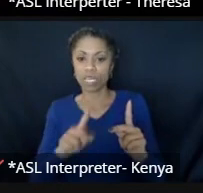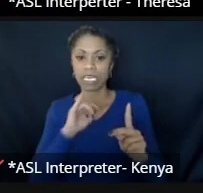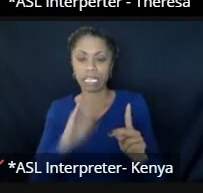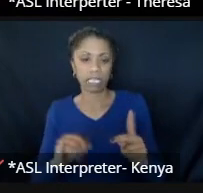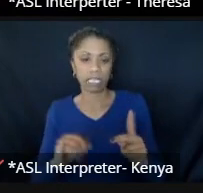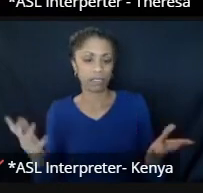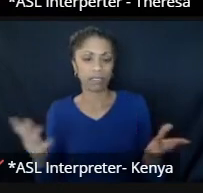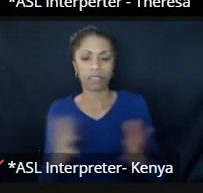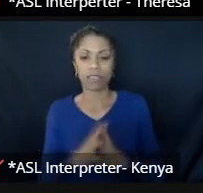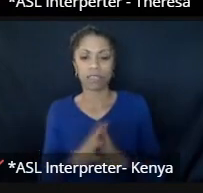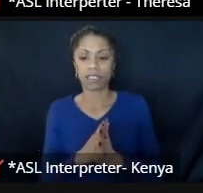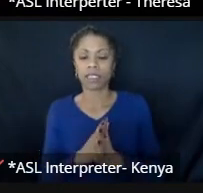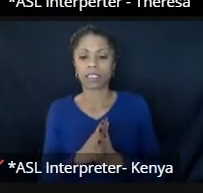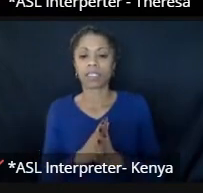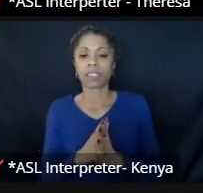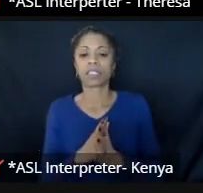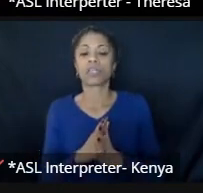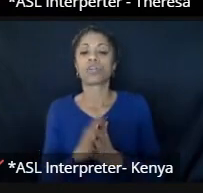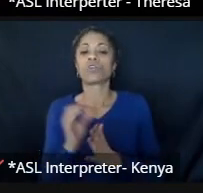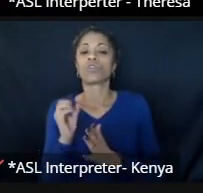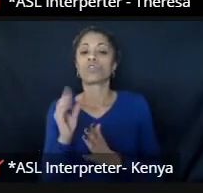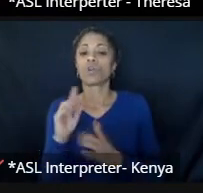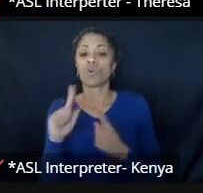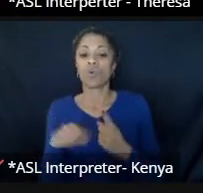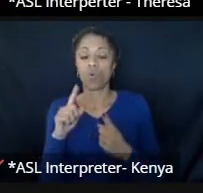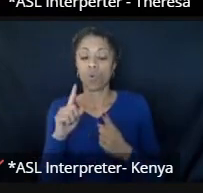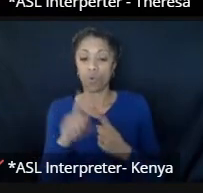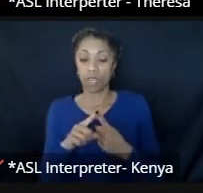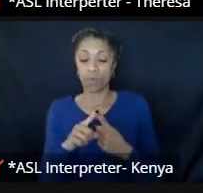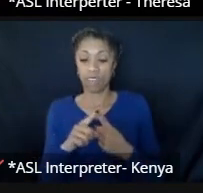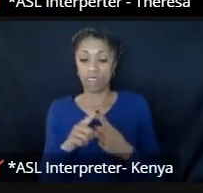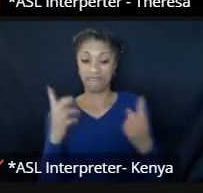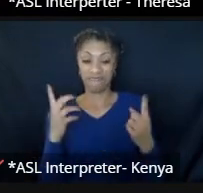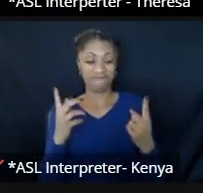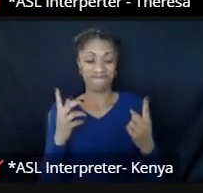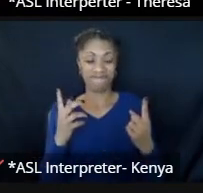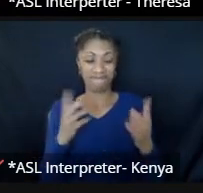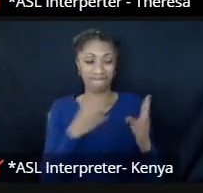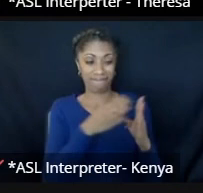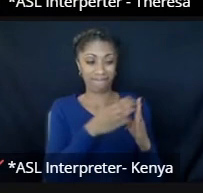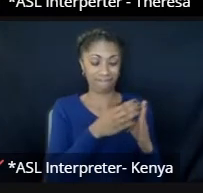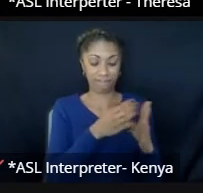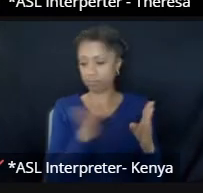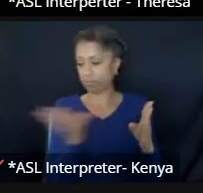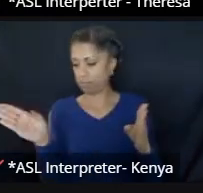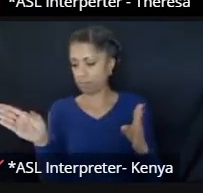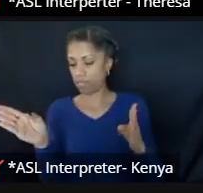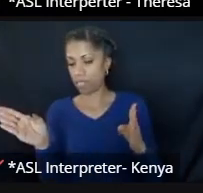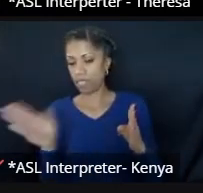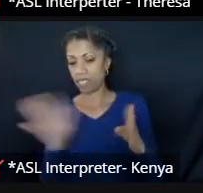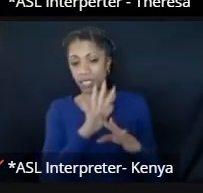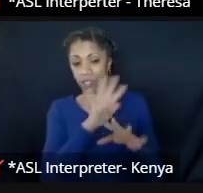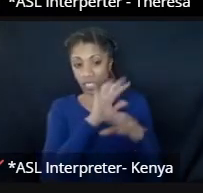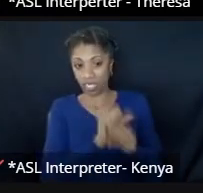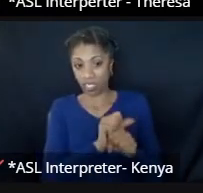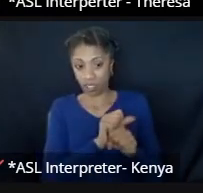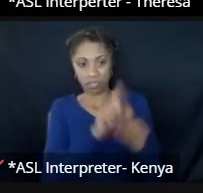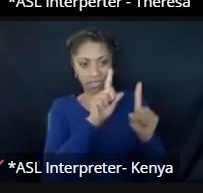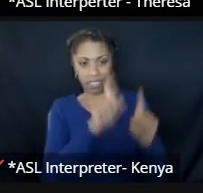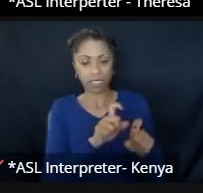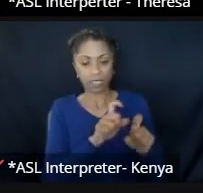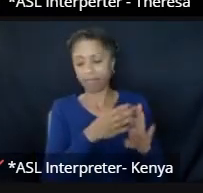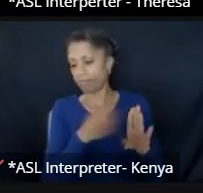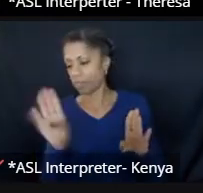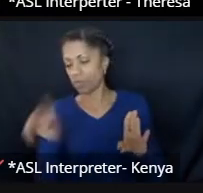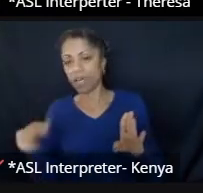that once we get away from the traditional assessments, which I think is fantastic, I think we have to go back